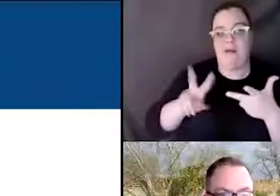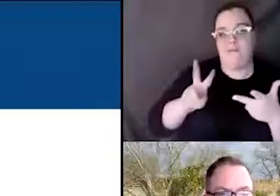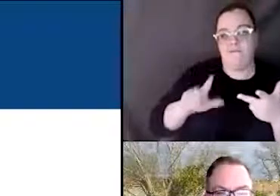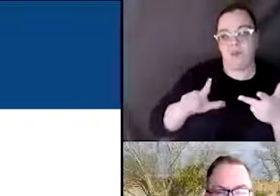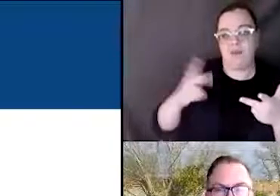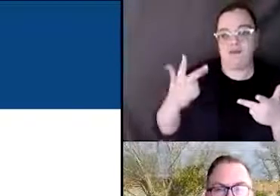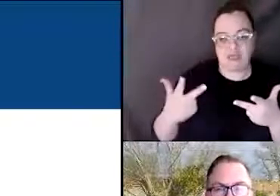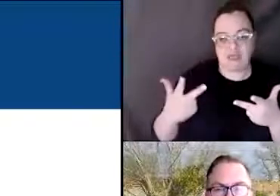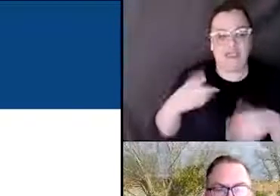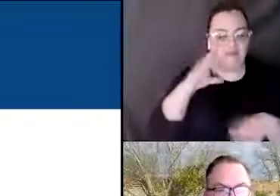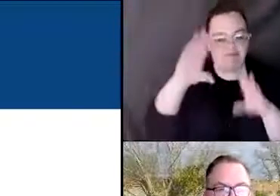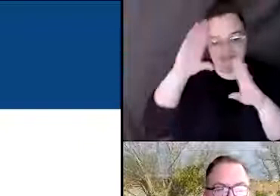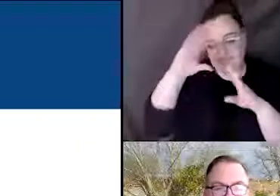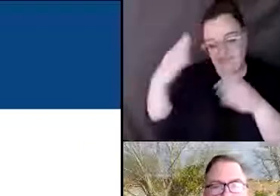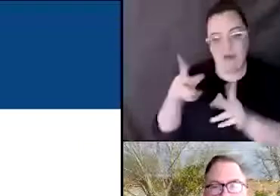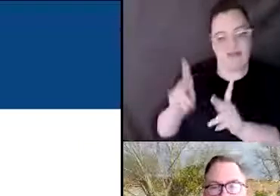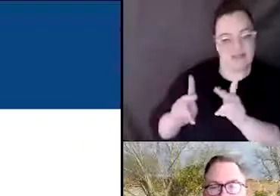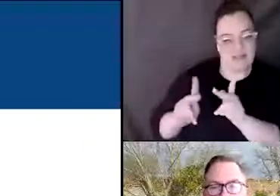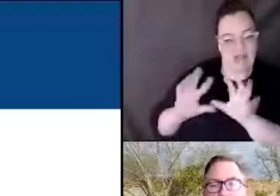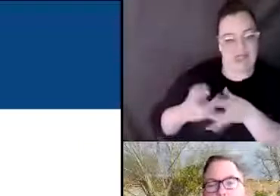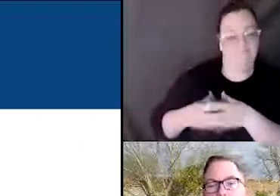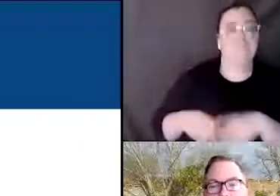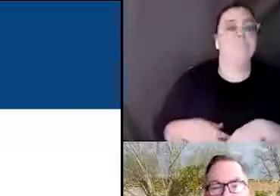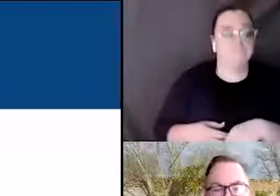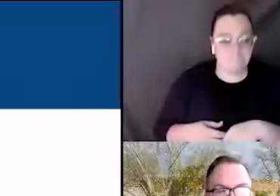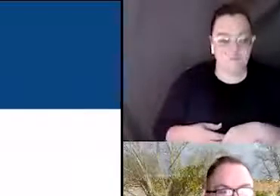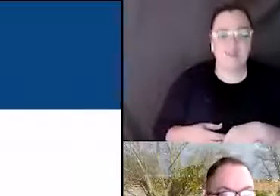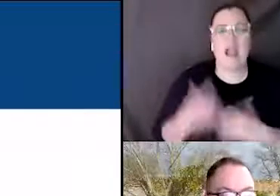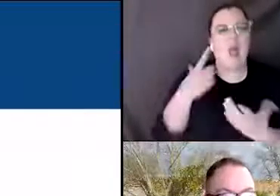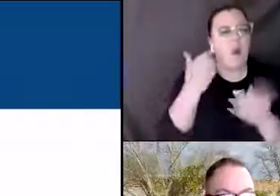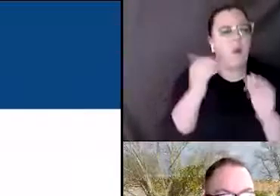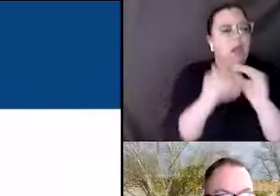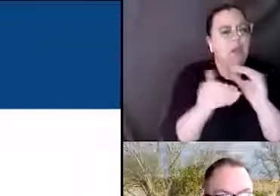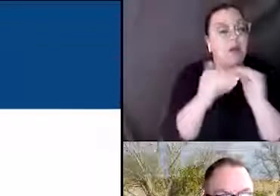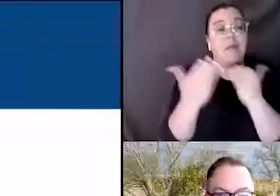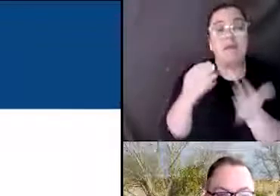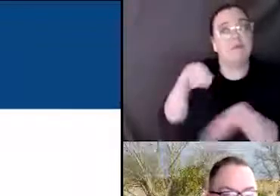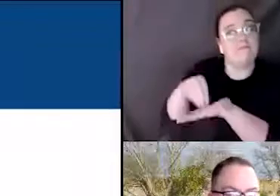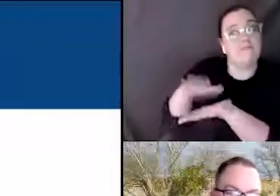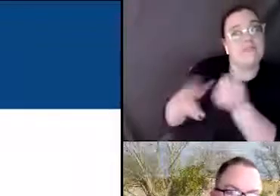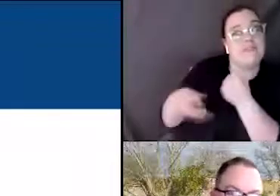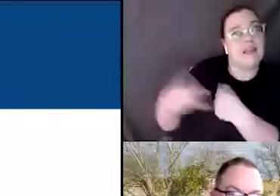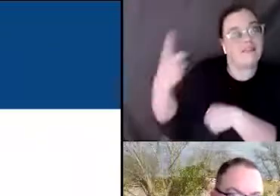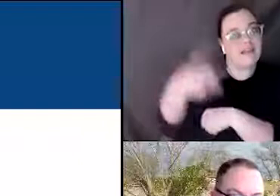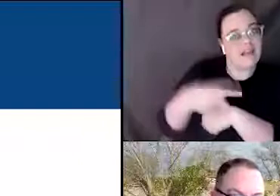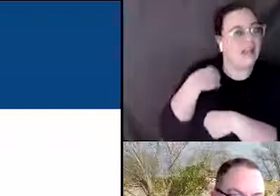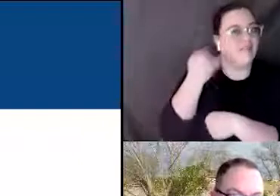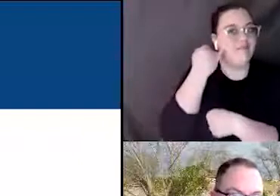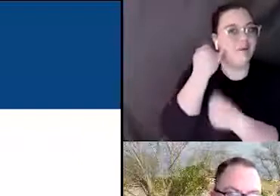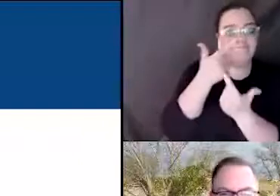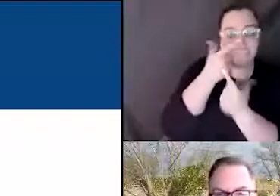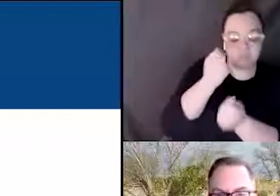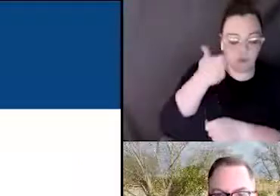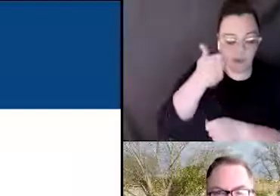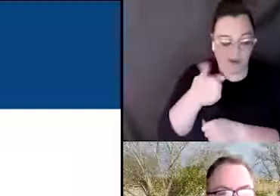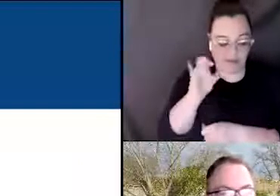connections. We will be emailing out links to this, but just you can kind of maybe save the date on your calendar if you'd be interested in watching this. There will